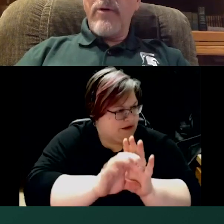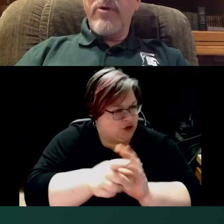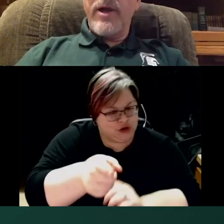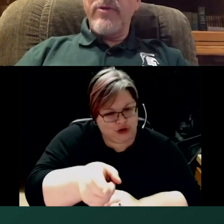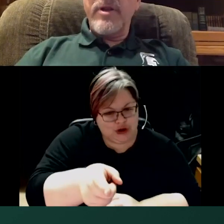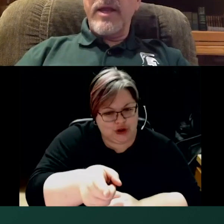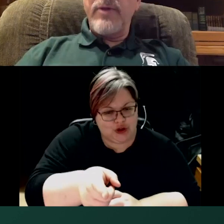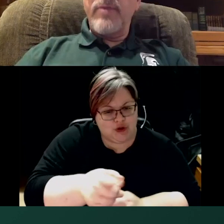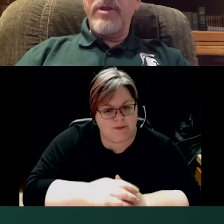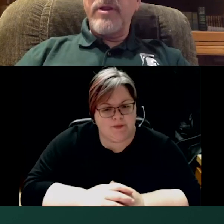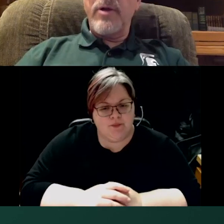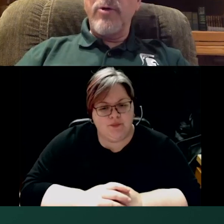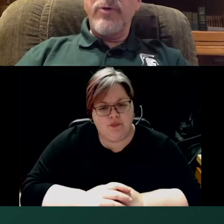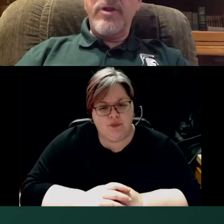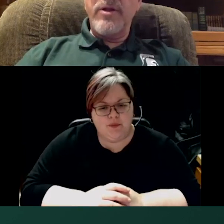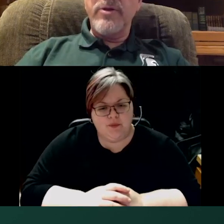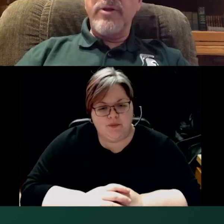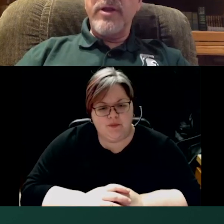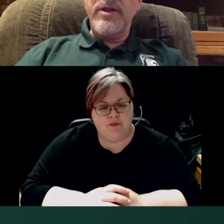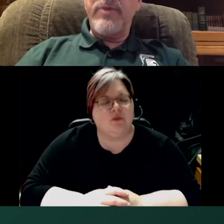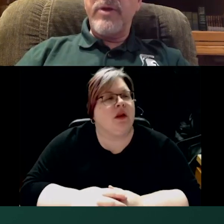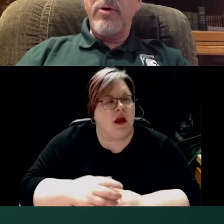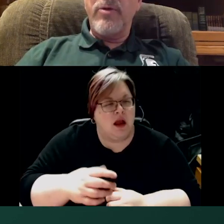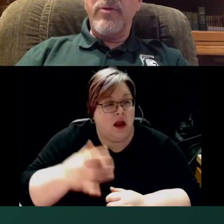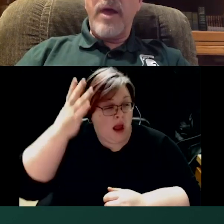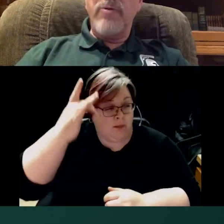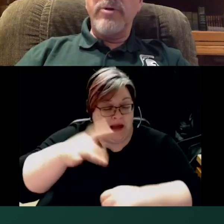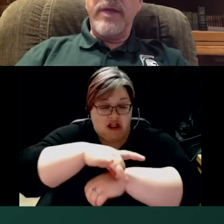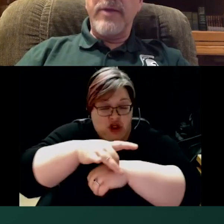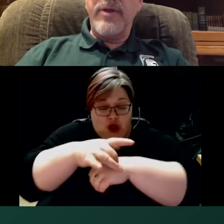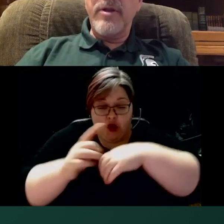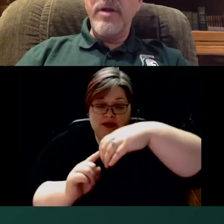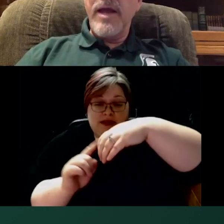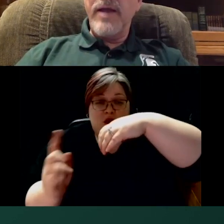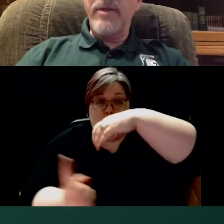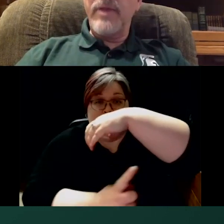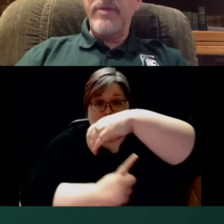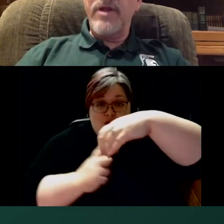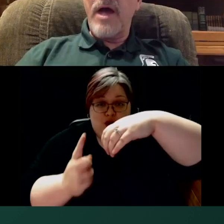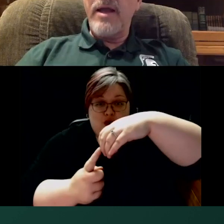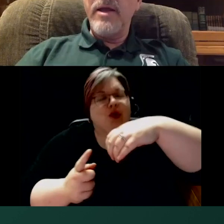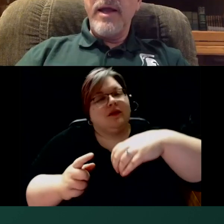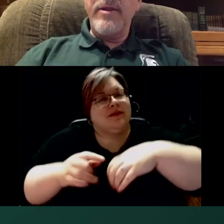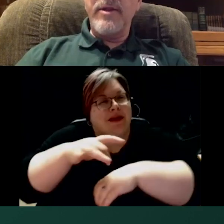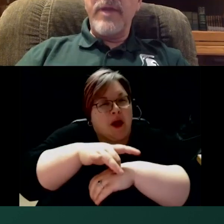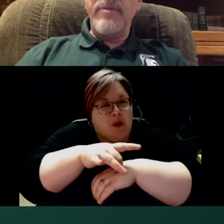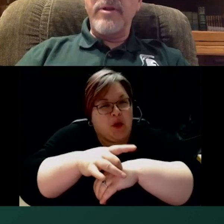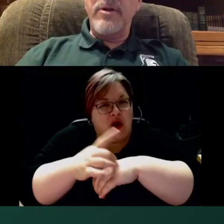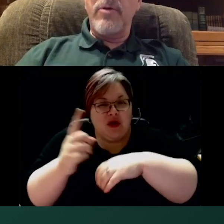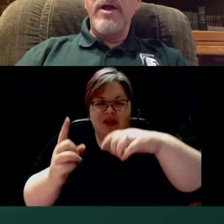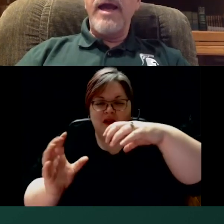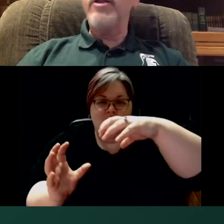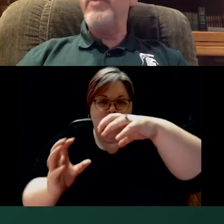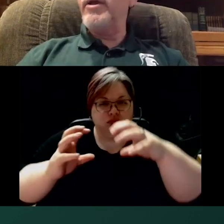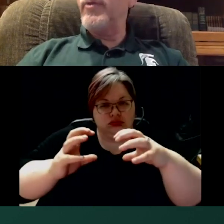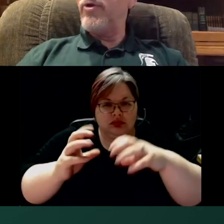where our equator is like this, but since our Earth is tilted, the ecliptic goes around like this, and sometimes it's high and sometimes it's